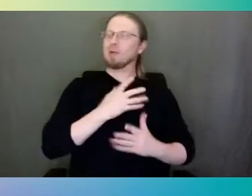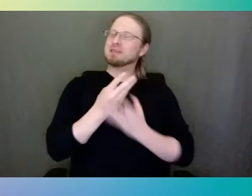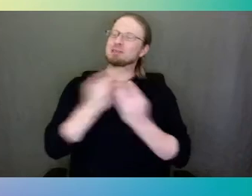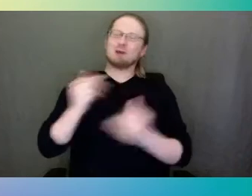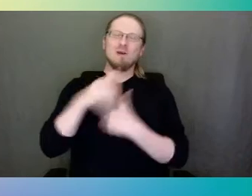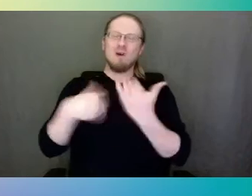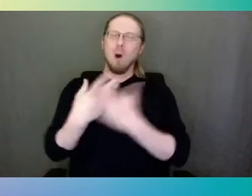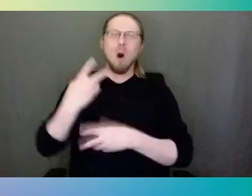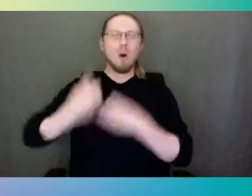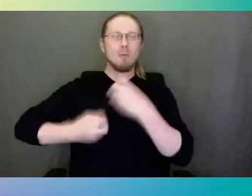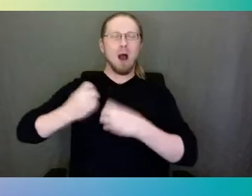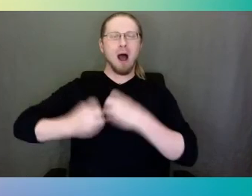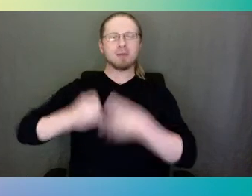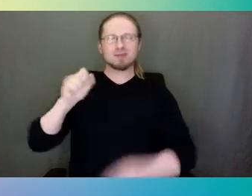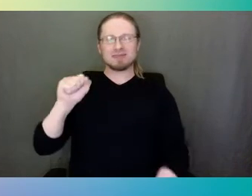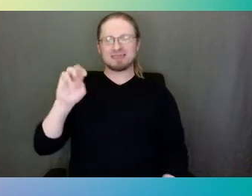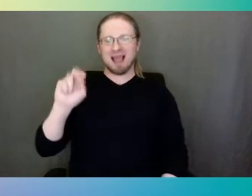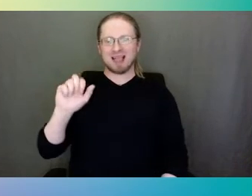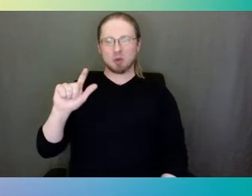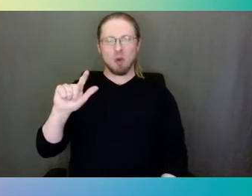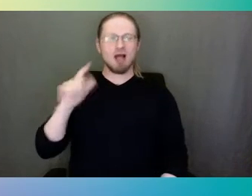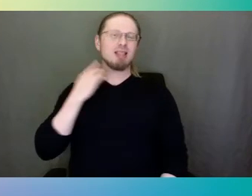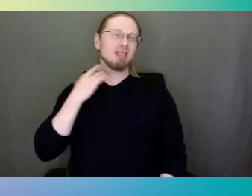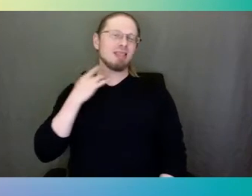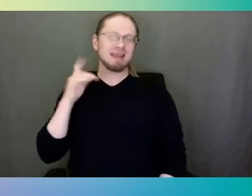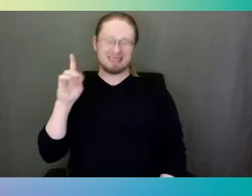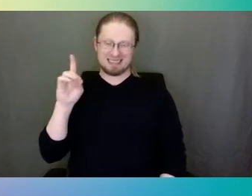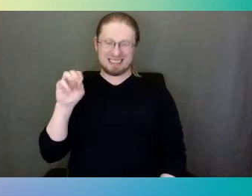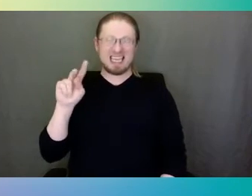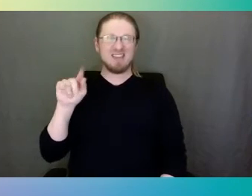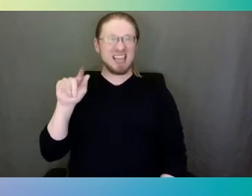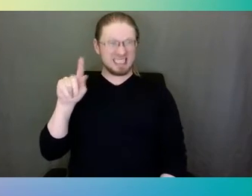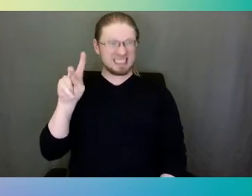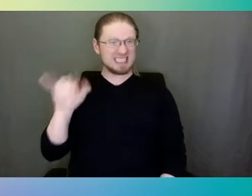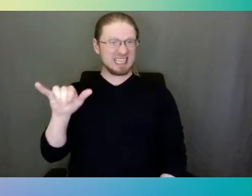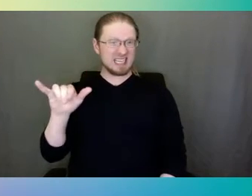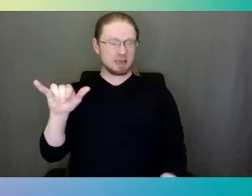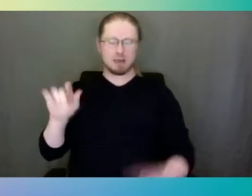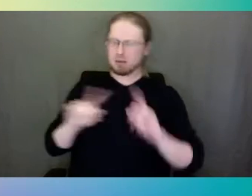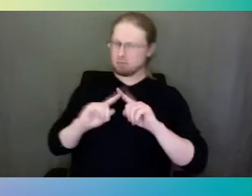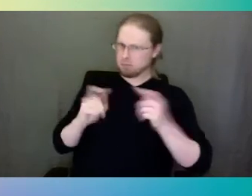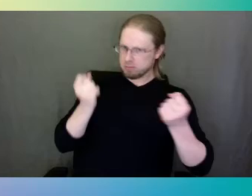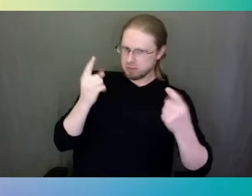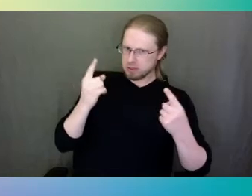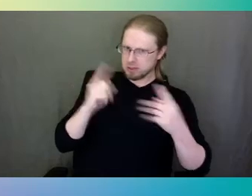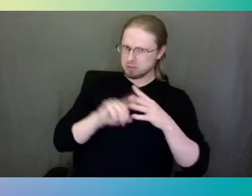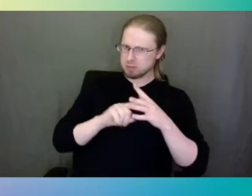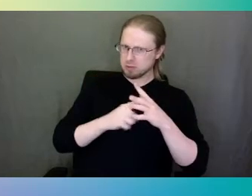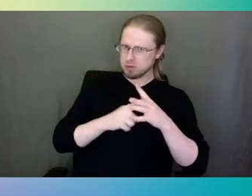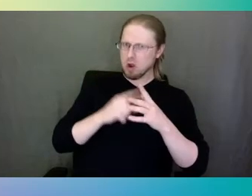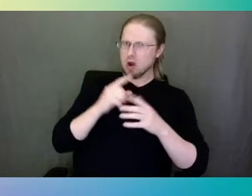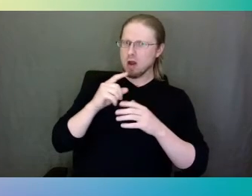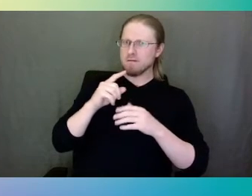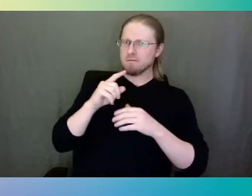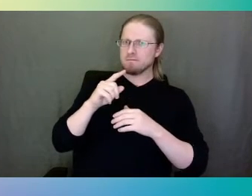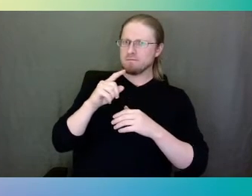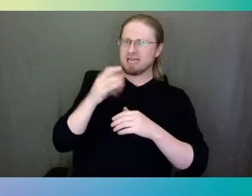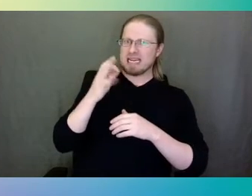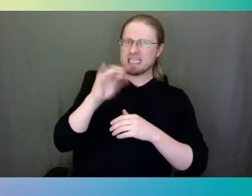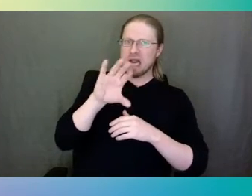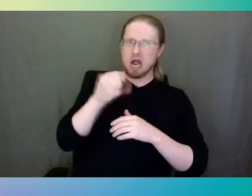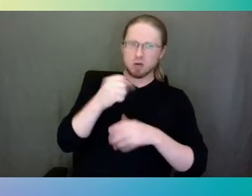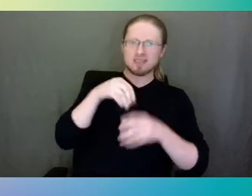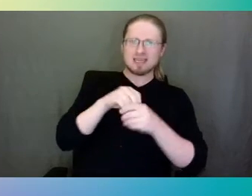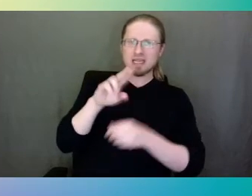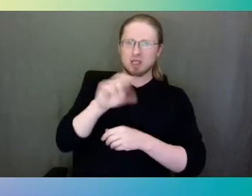is the time, starting in about the 1890s in the United States, there was the beginning of a subculture of gay